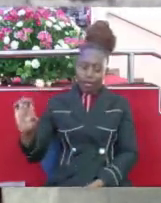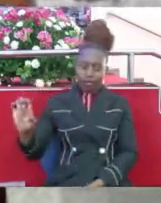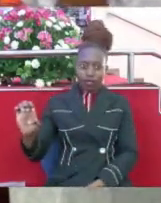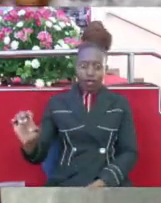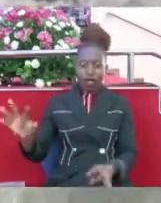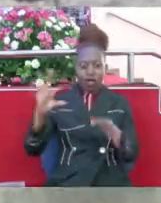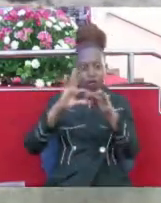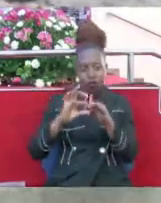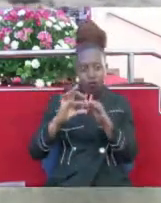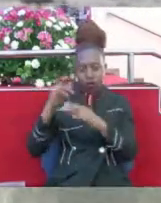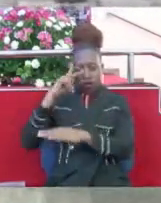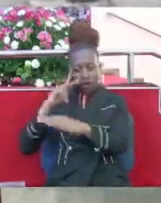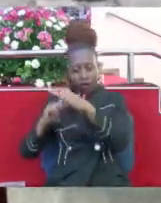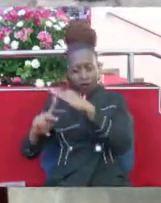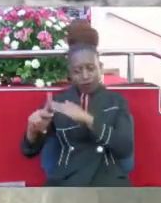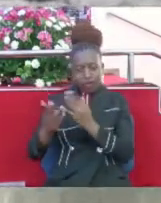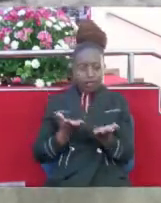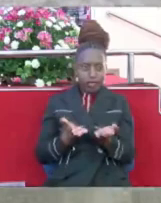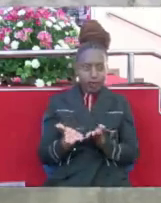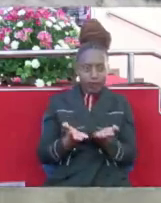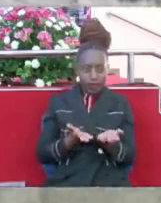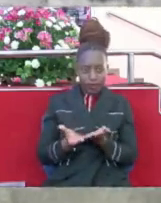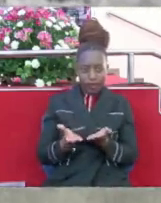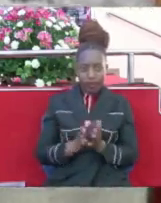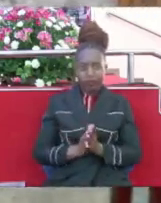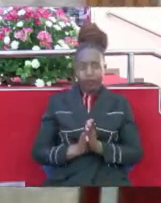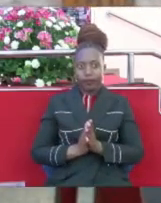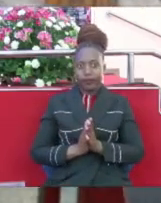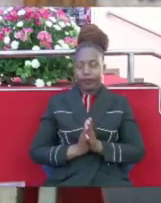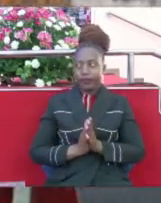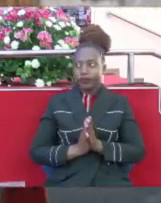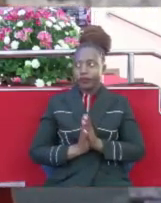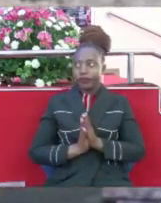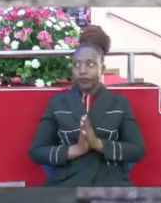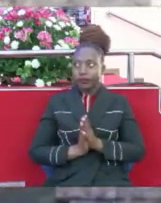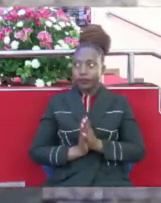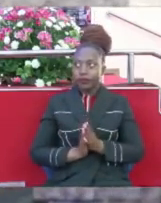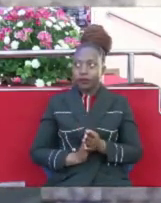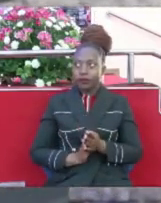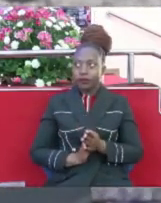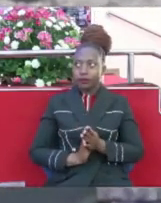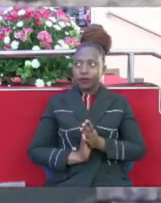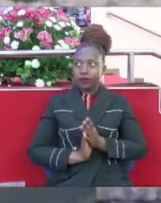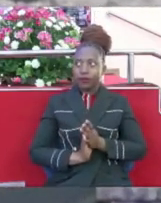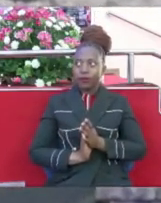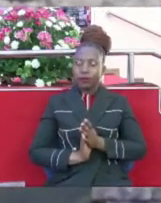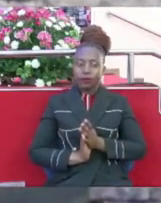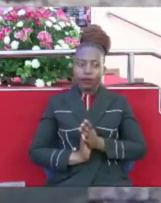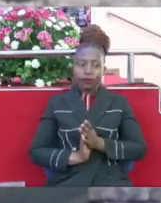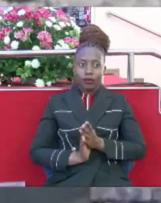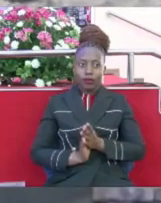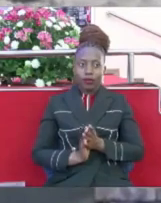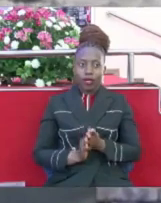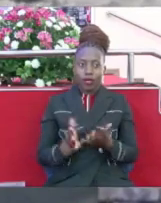or to join the prophetic service. Na kwanza ni kama Elisha alikuwa anaalikwa ili akuje aungane na manabii. So he was being translated